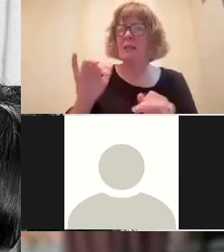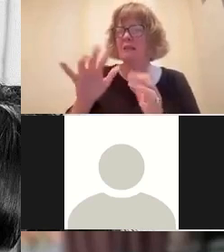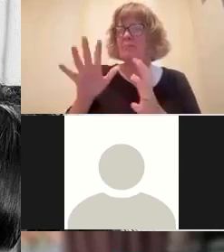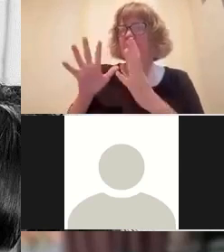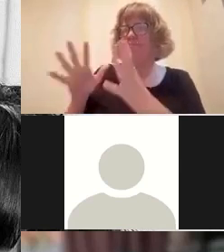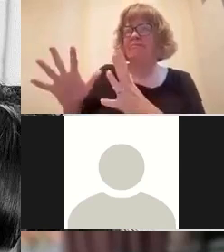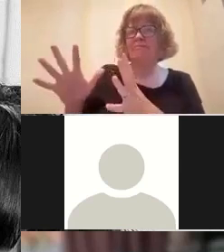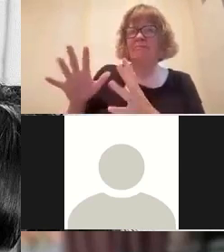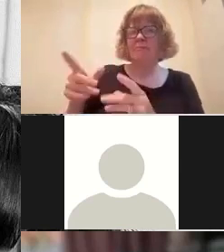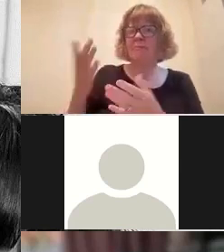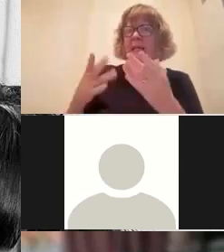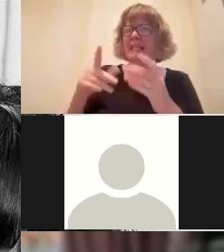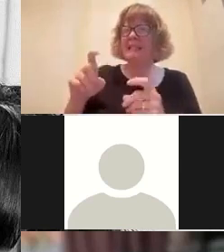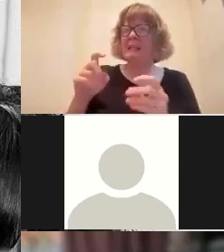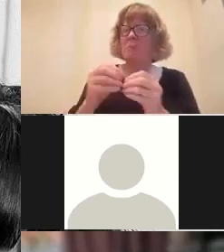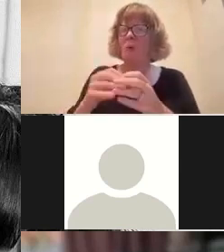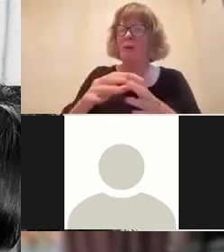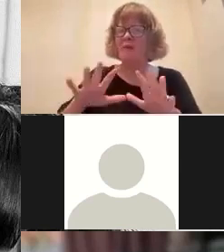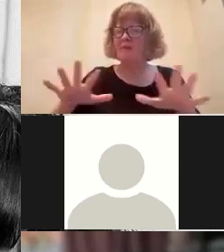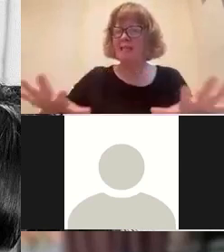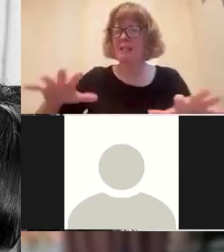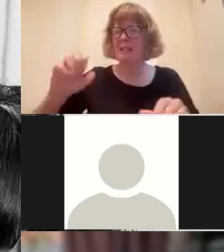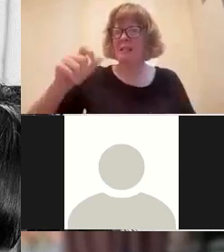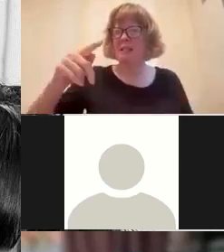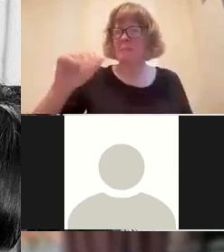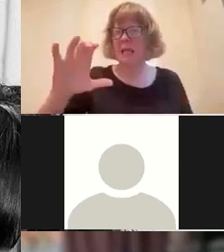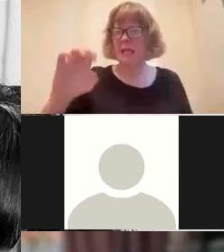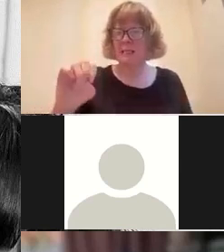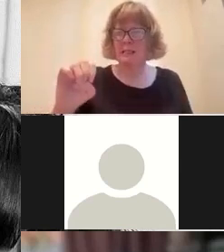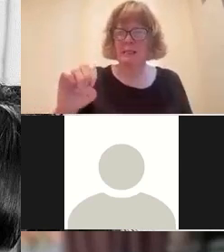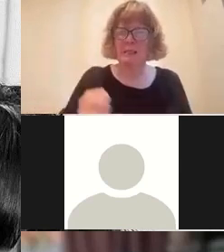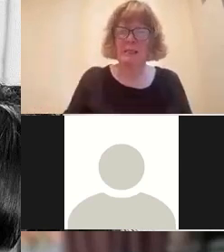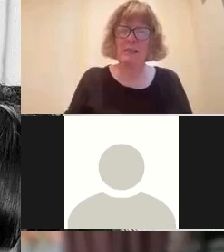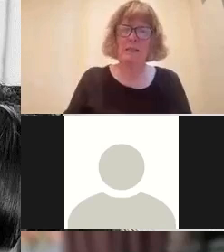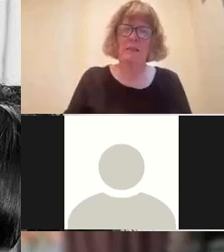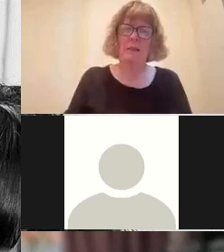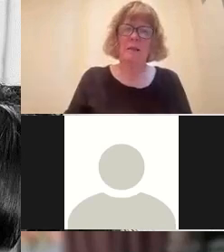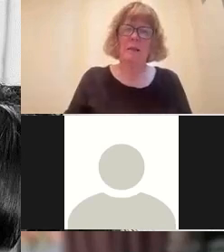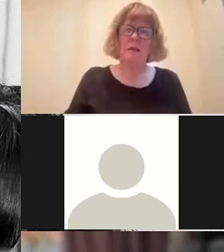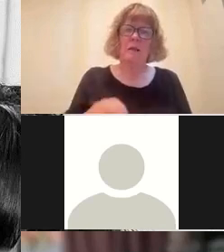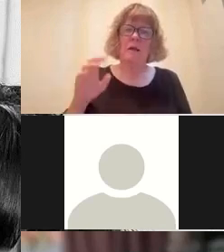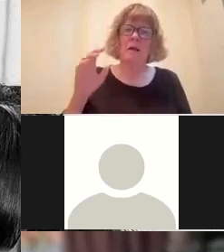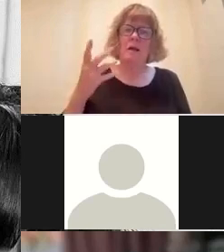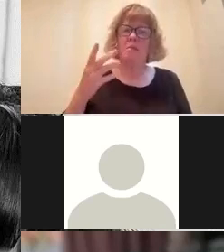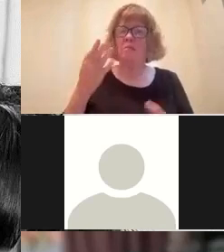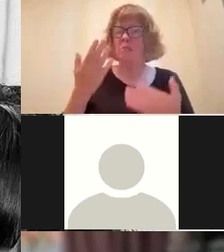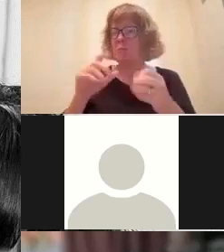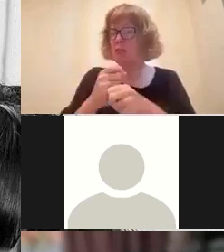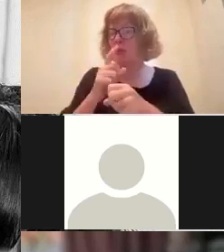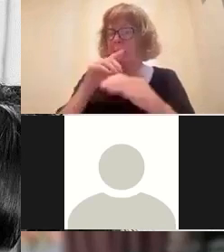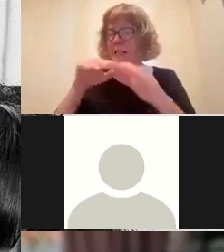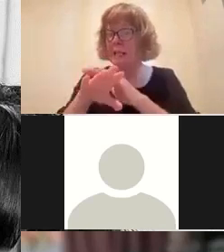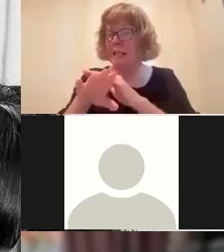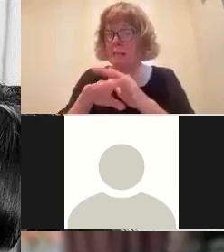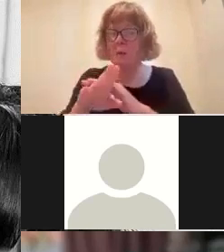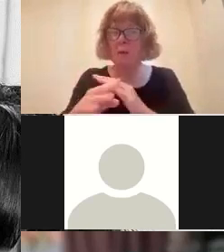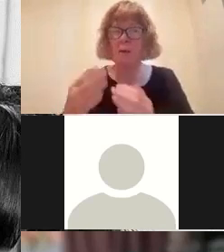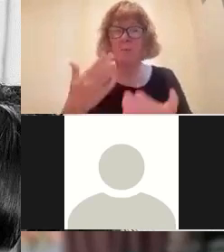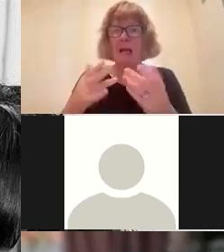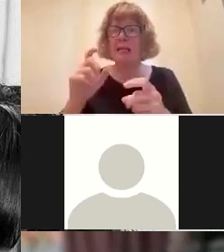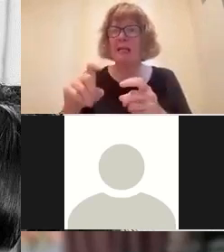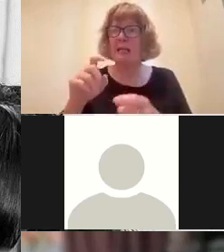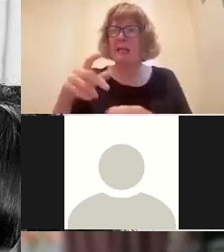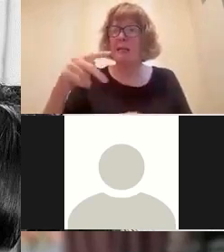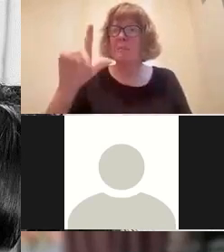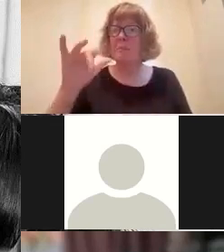They might need physical accessibility, so make sure the office space is accessible. They may need plain language accessibility or even